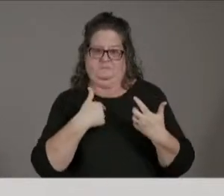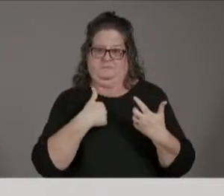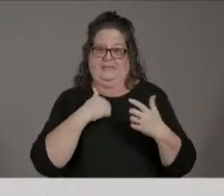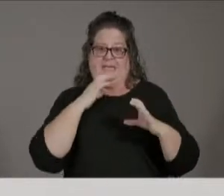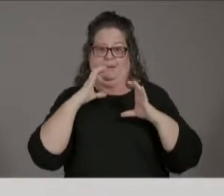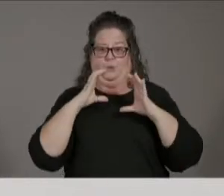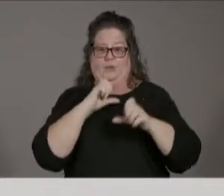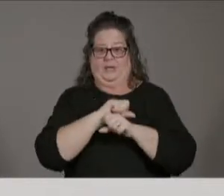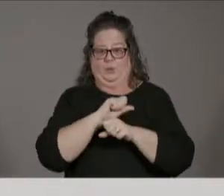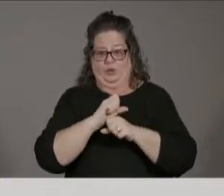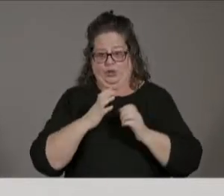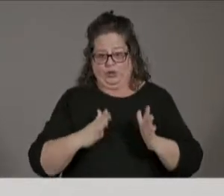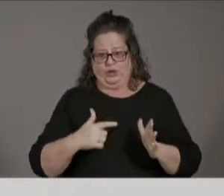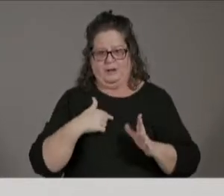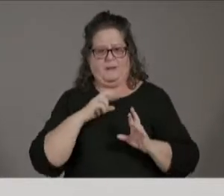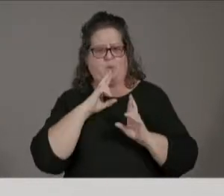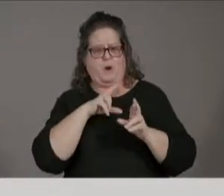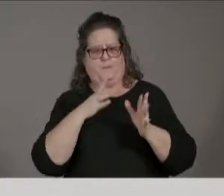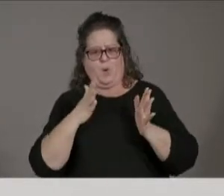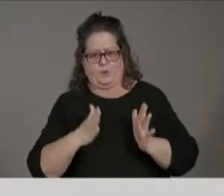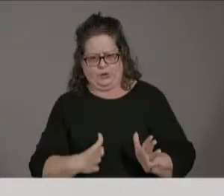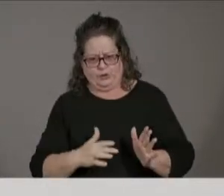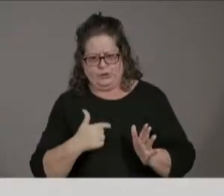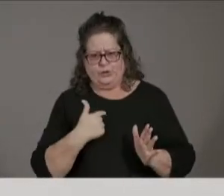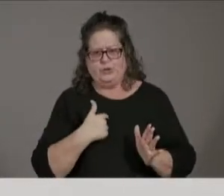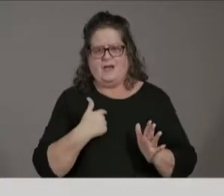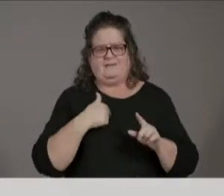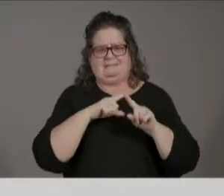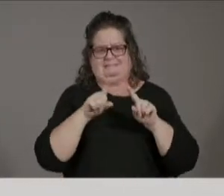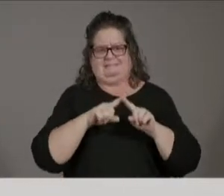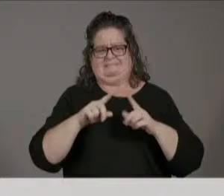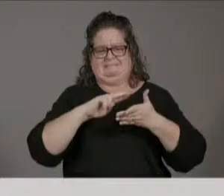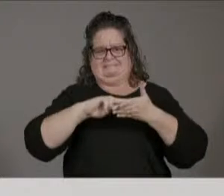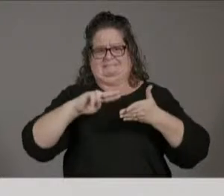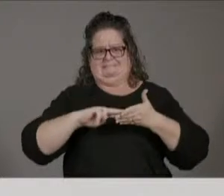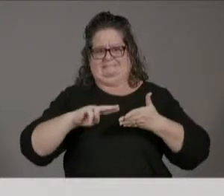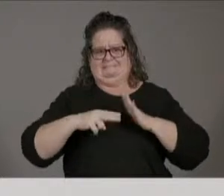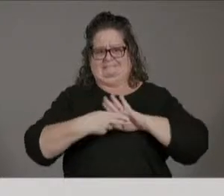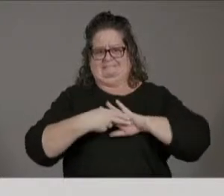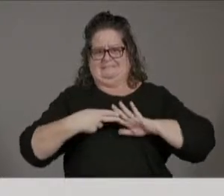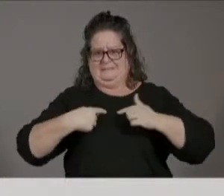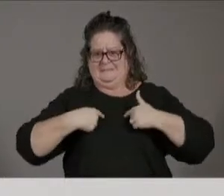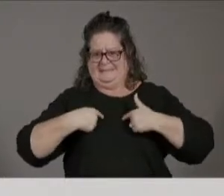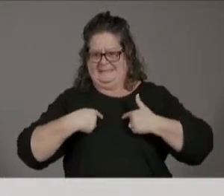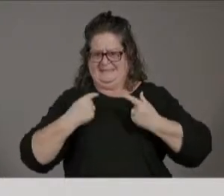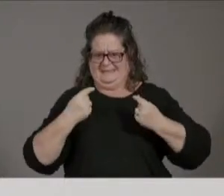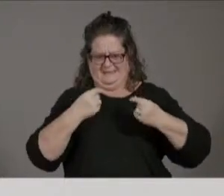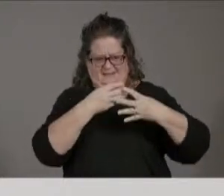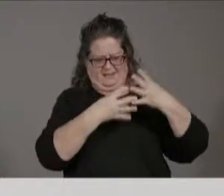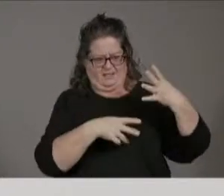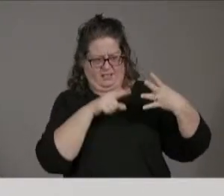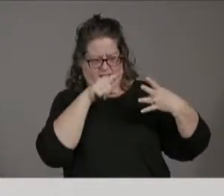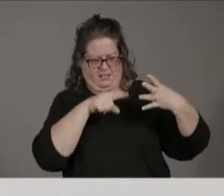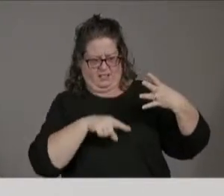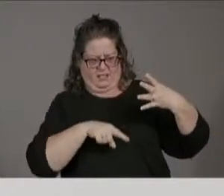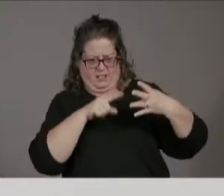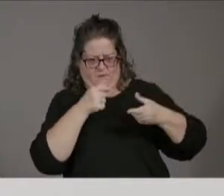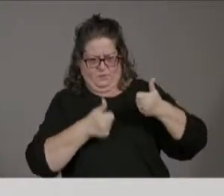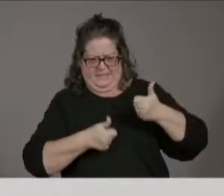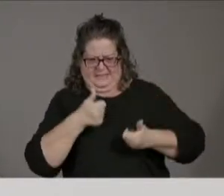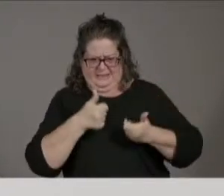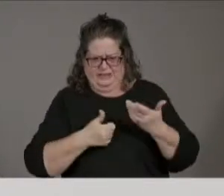I mean, it seems like, you know, people are going to have to second guess where they fit in. It's sort of like, you know, one of